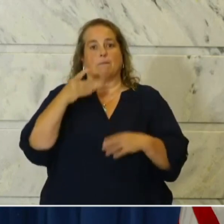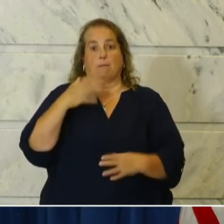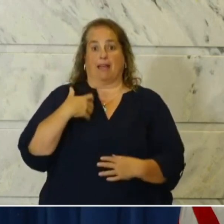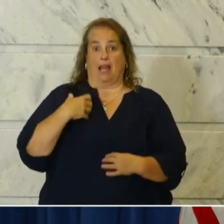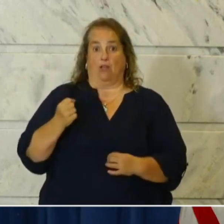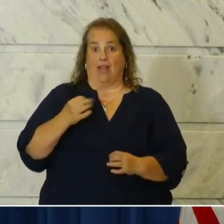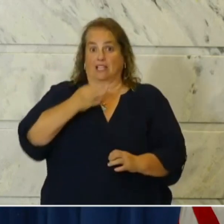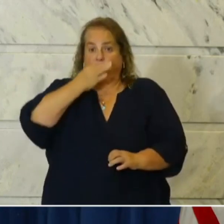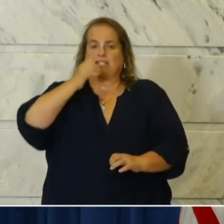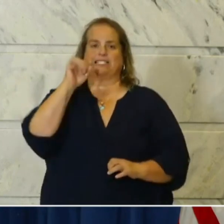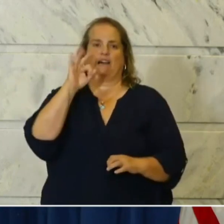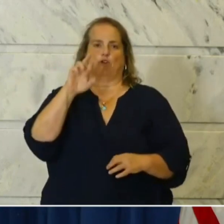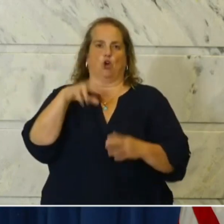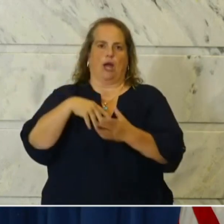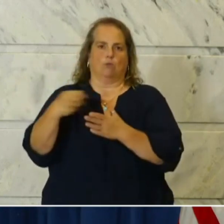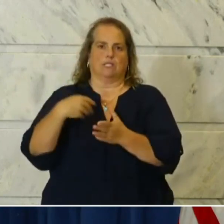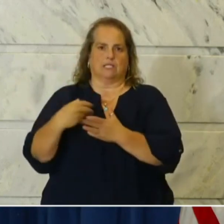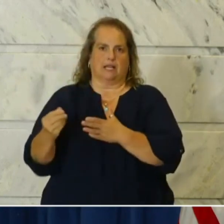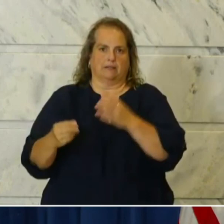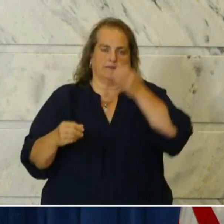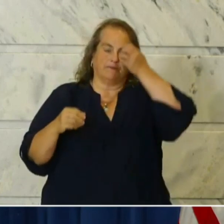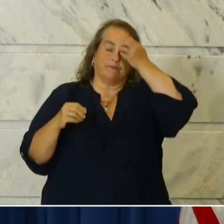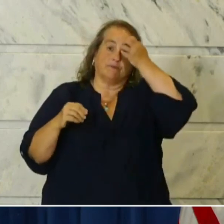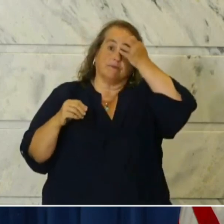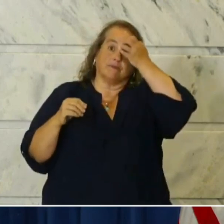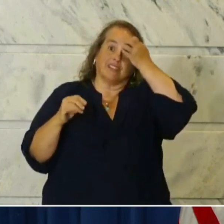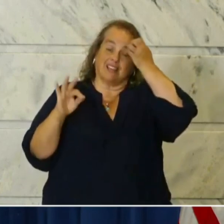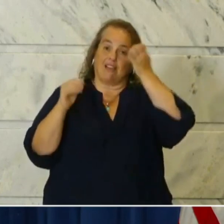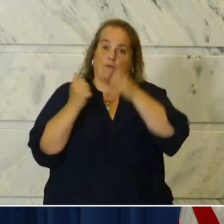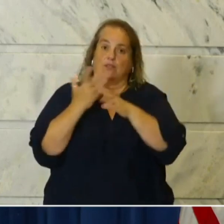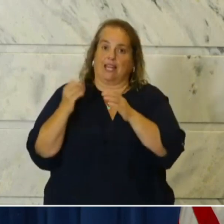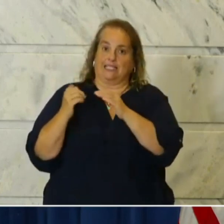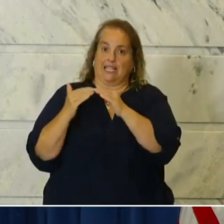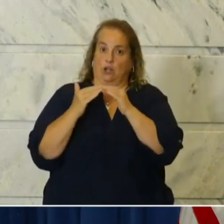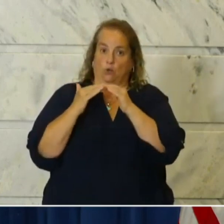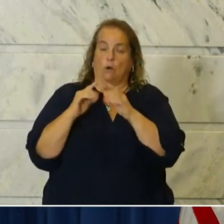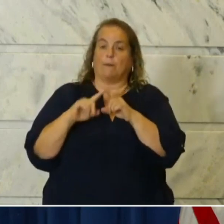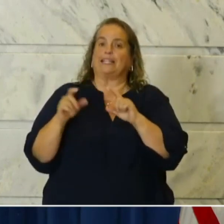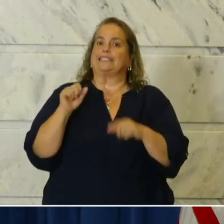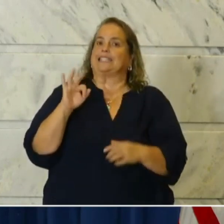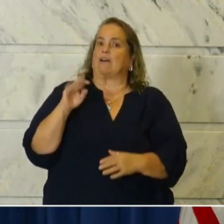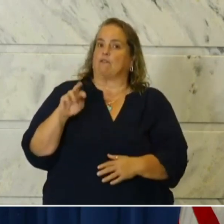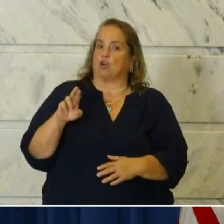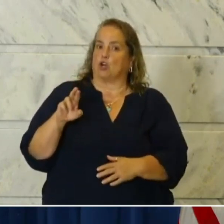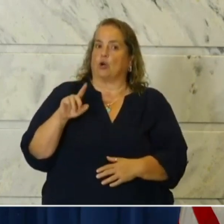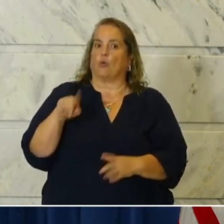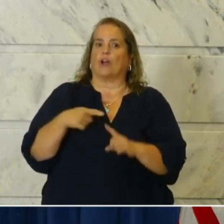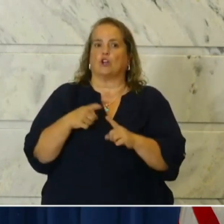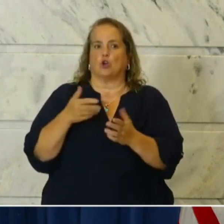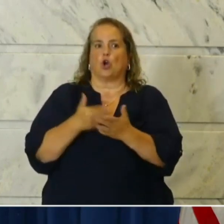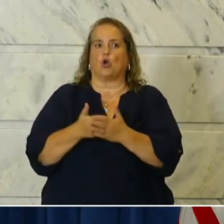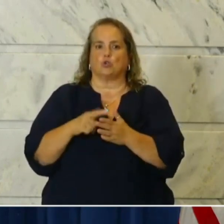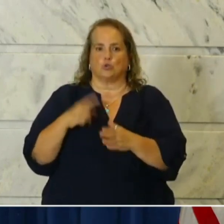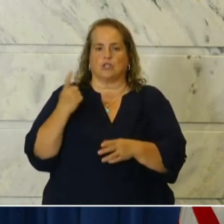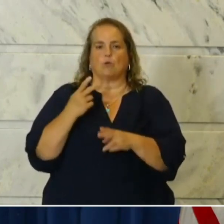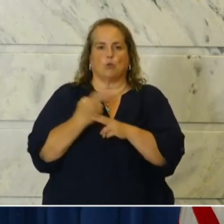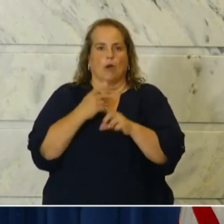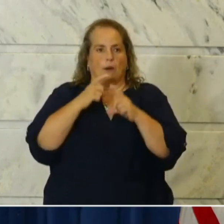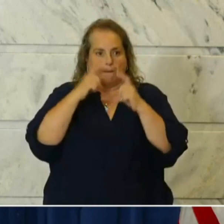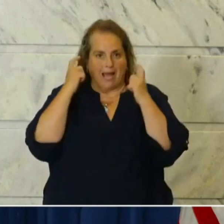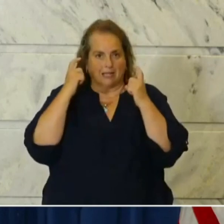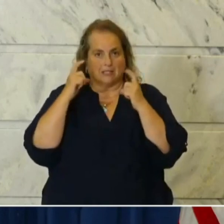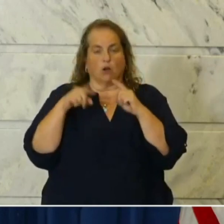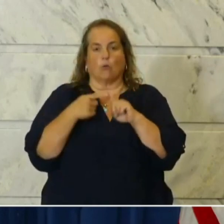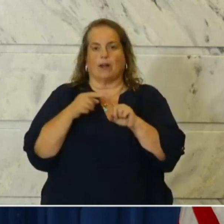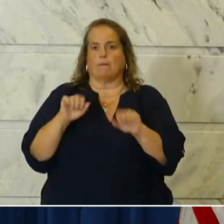it is safer to be outside, all things being considered equal, but it is safer by far whenever you're close to someone to wear a mask, and